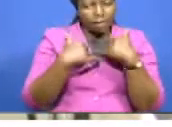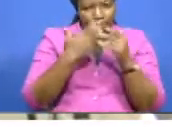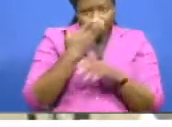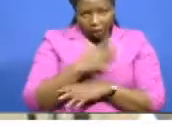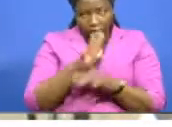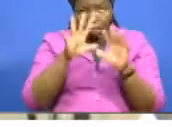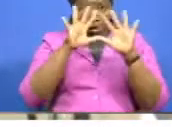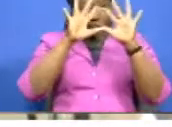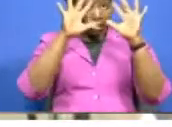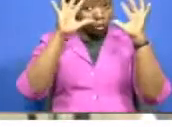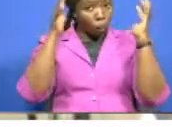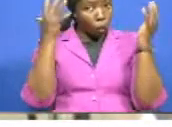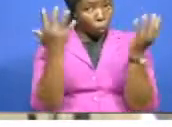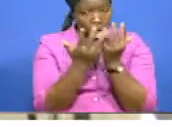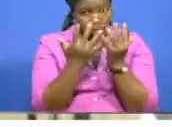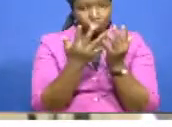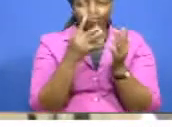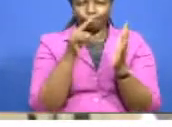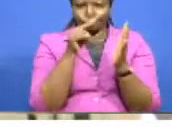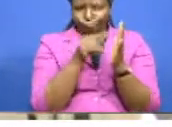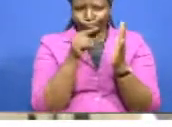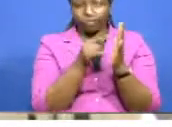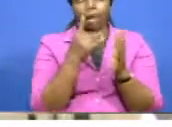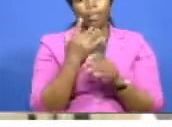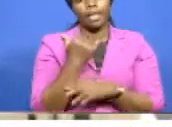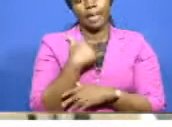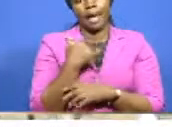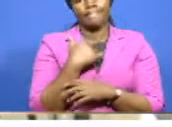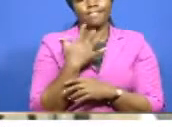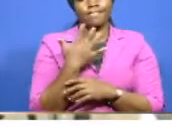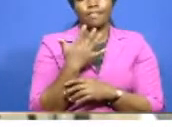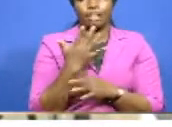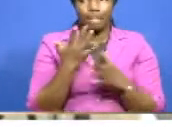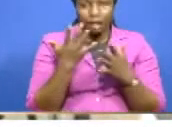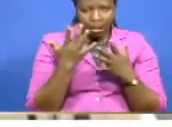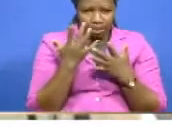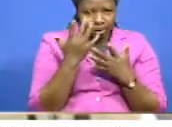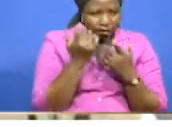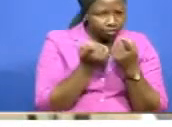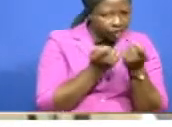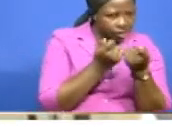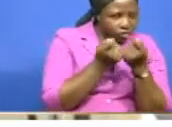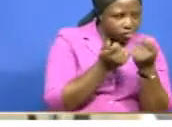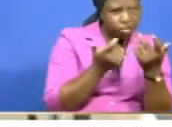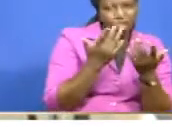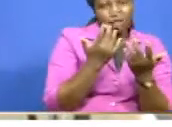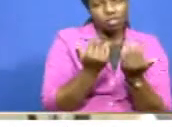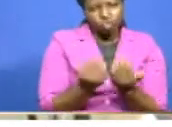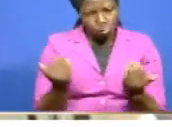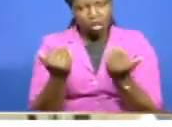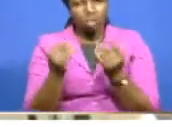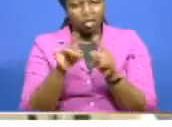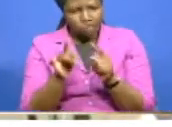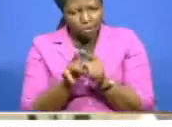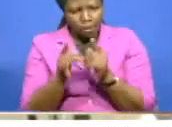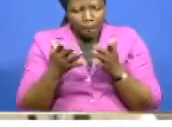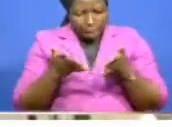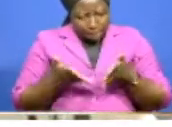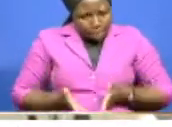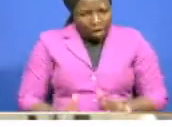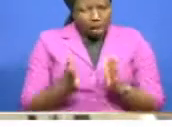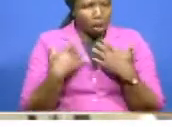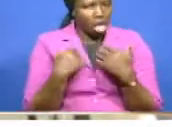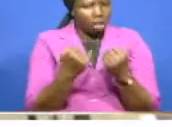global village that is this world, that we still have elements of our child health, elements of maternal health that have not